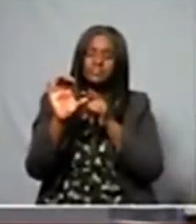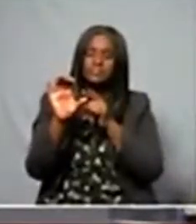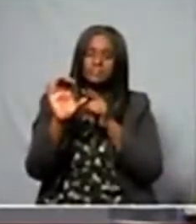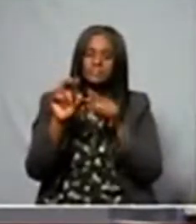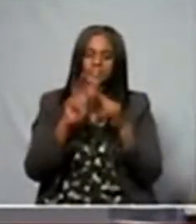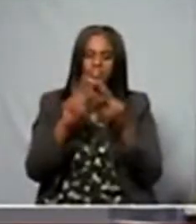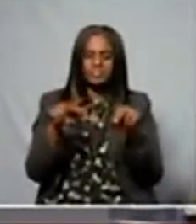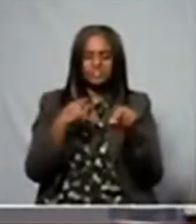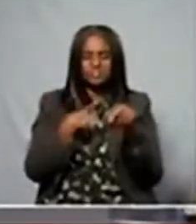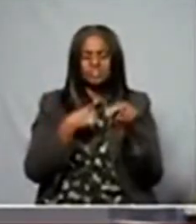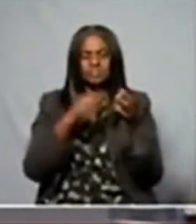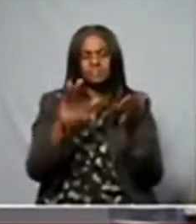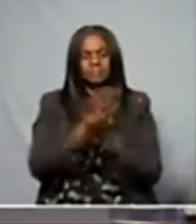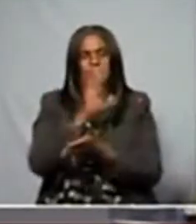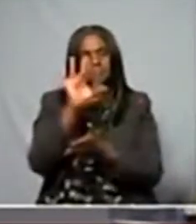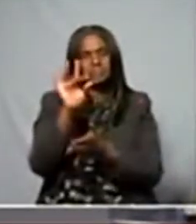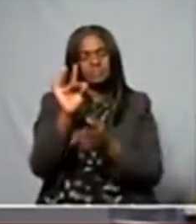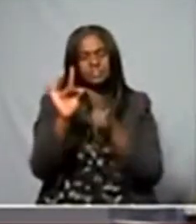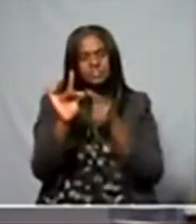Chair, I'm on page 8.